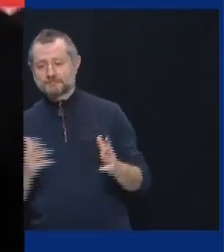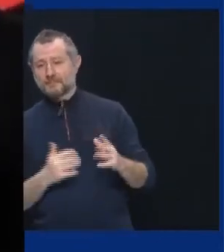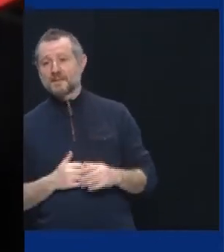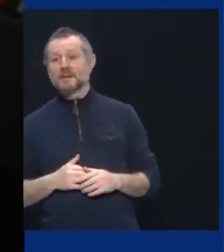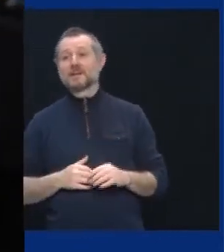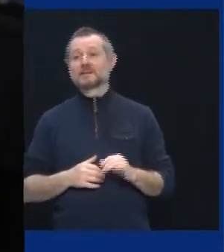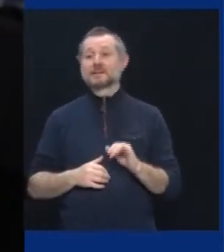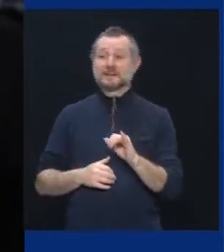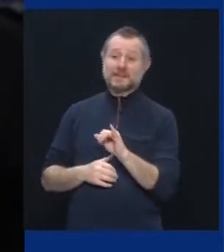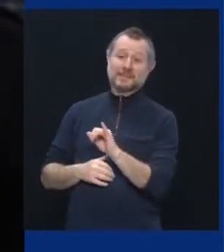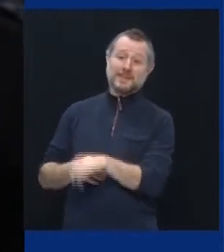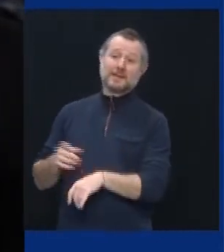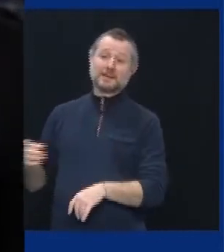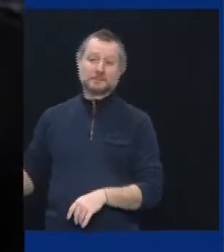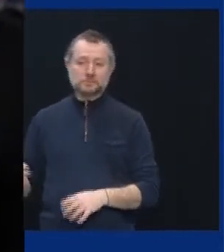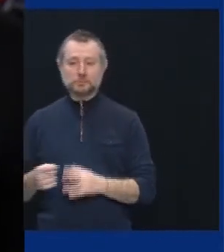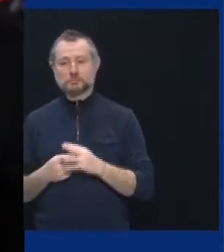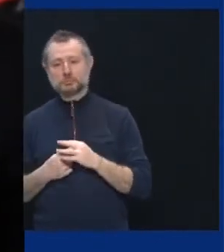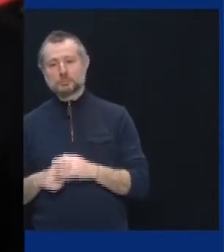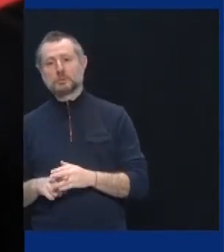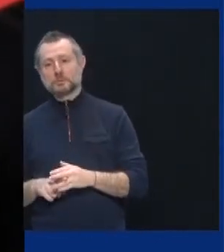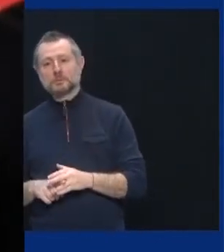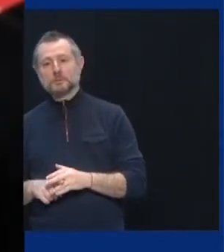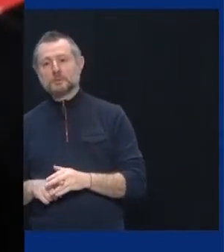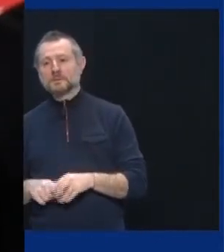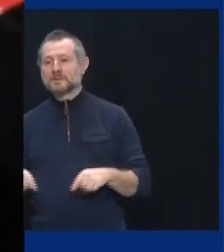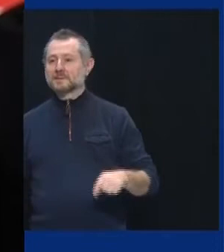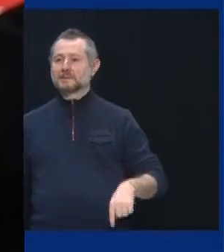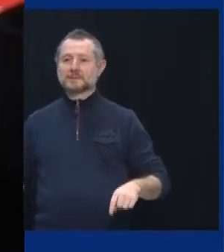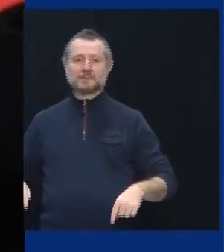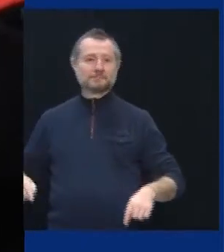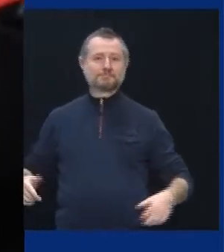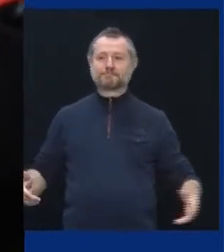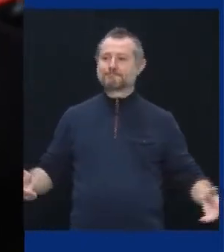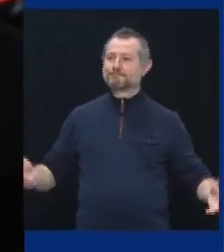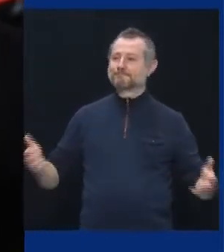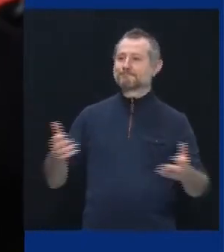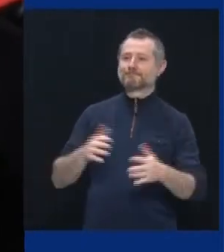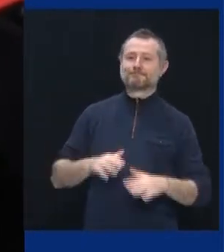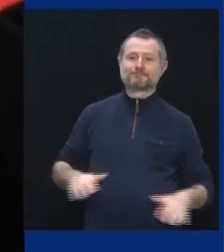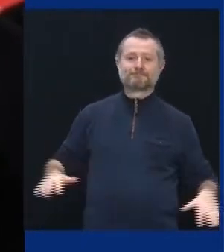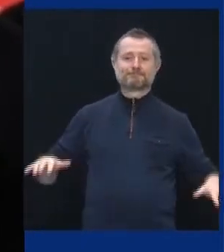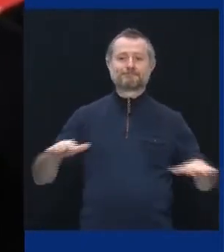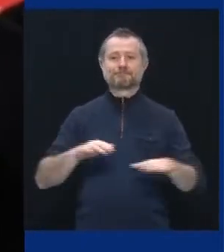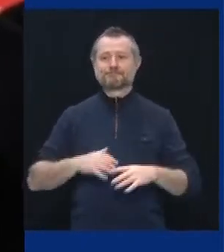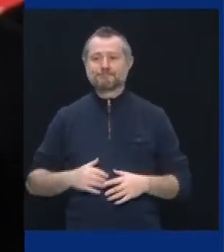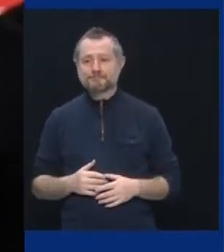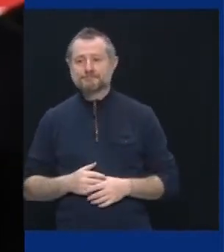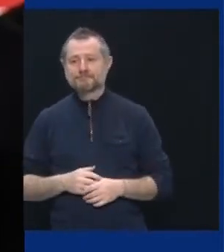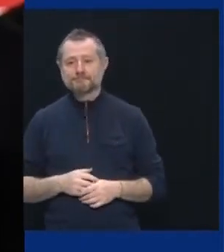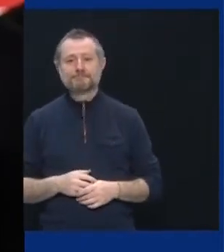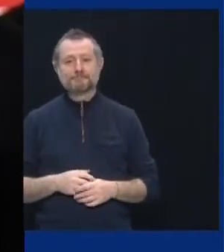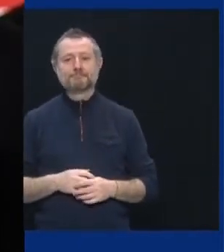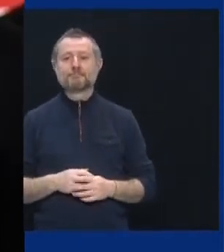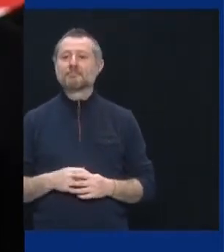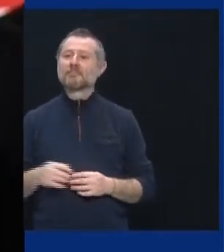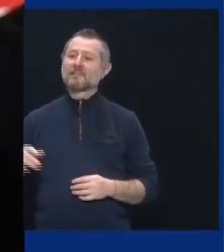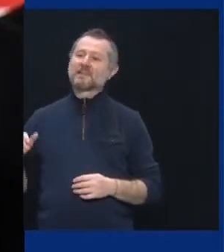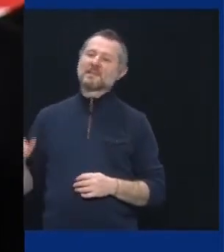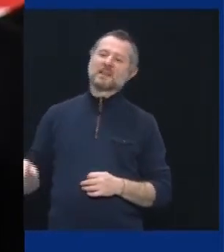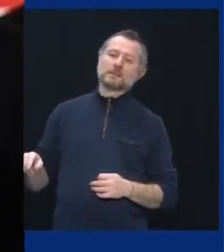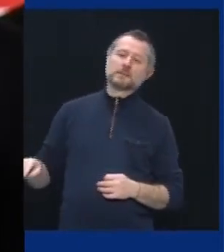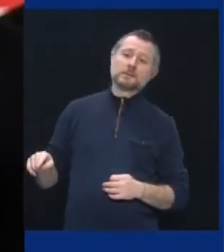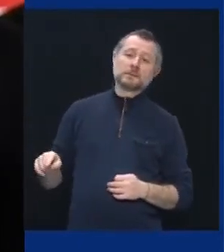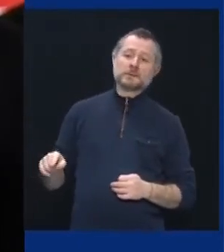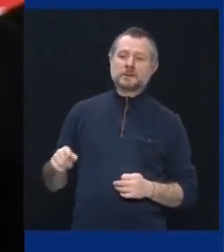that began all of this. That began all of this. That was the